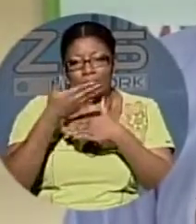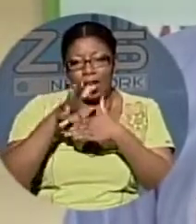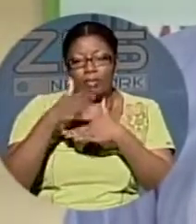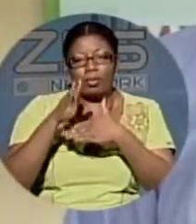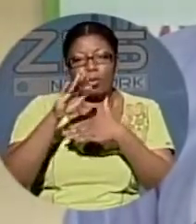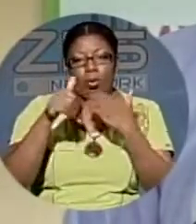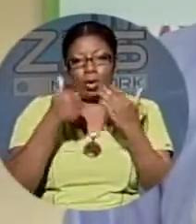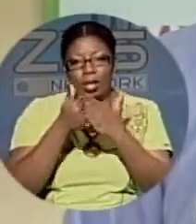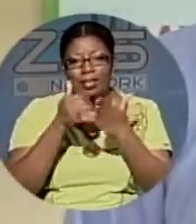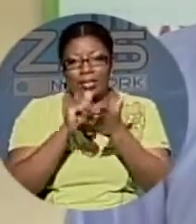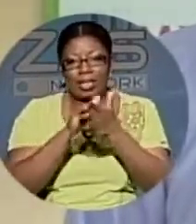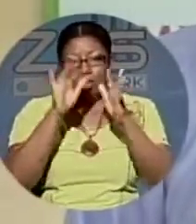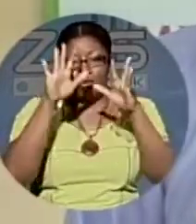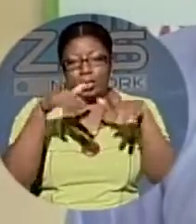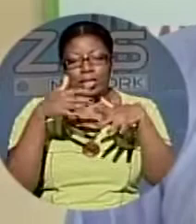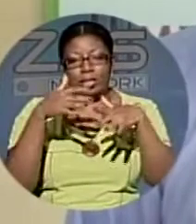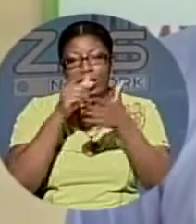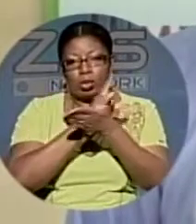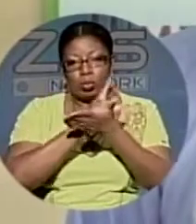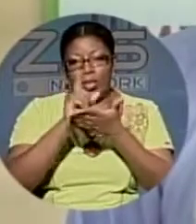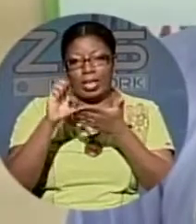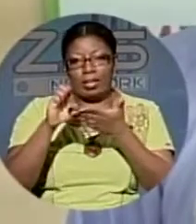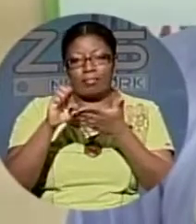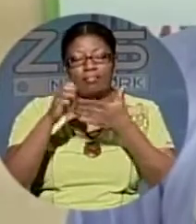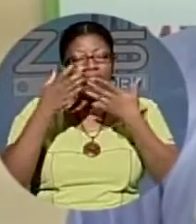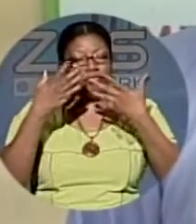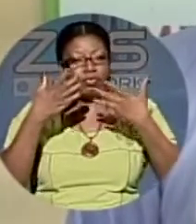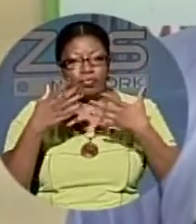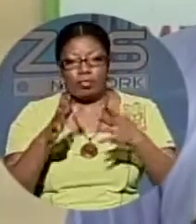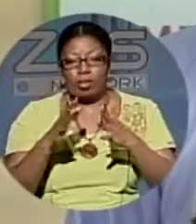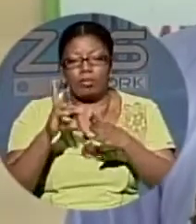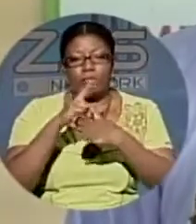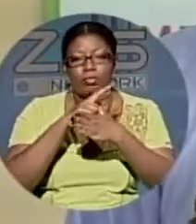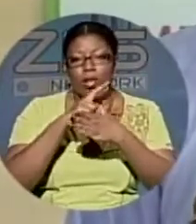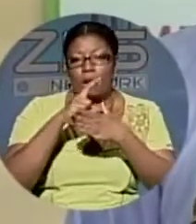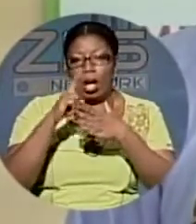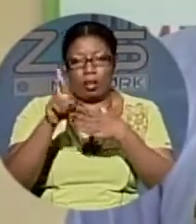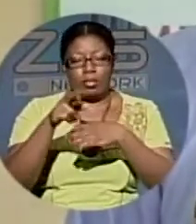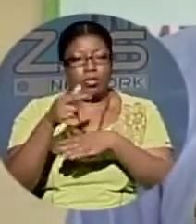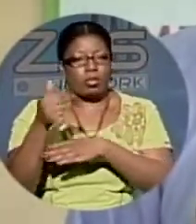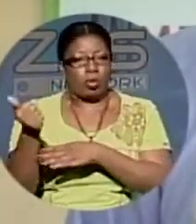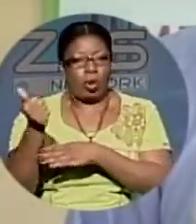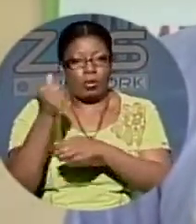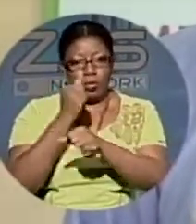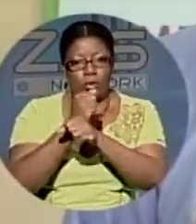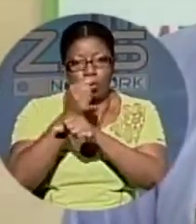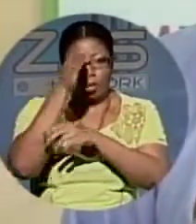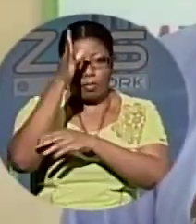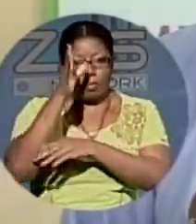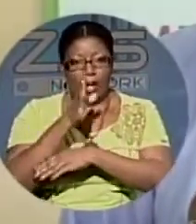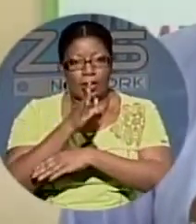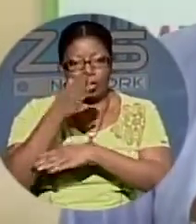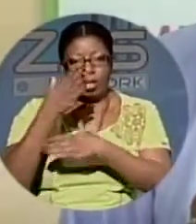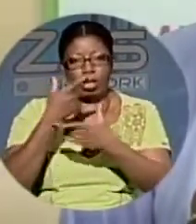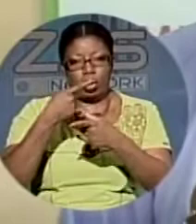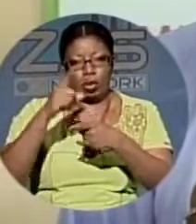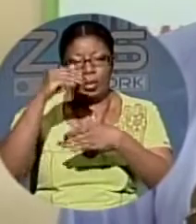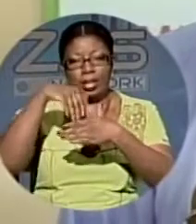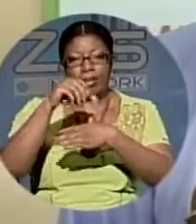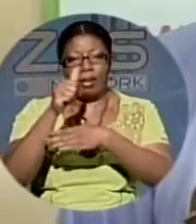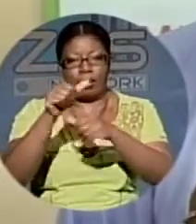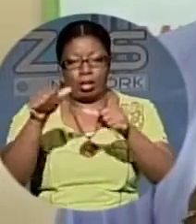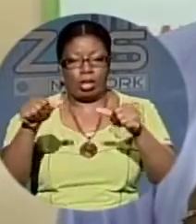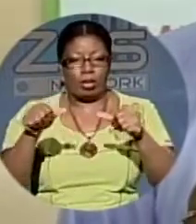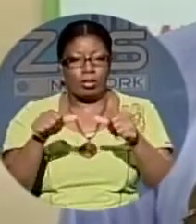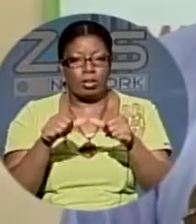the weekend, that has been solved. That problem has been solved there. I think now the workmen will be going to other areas.